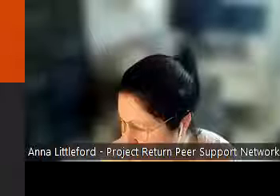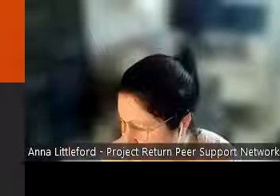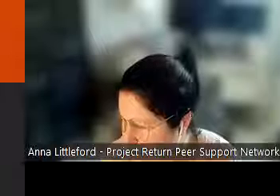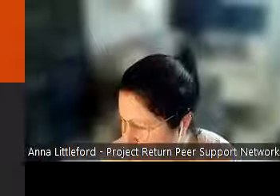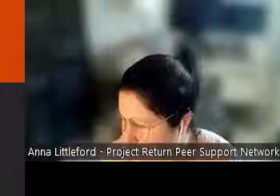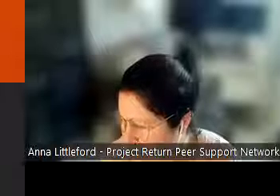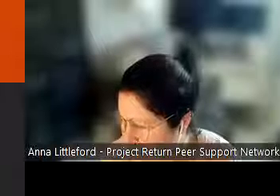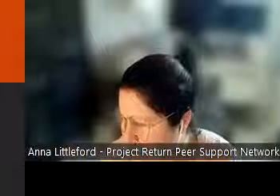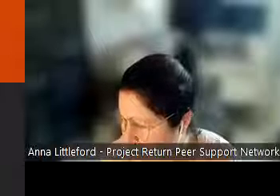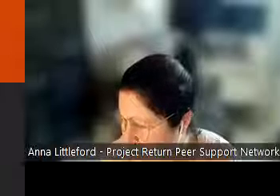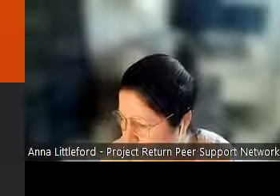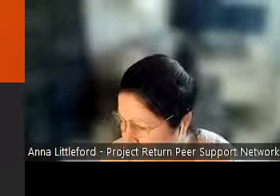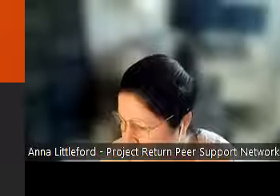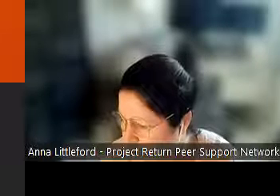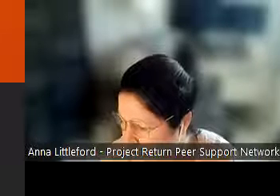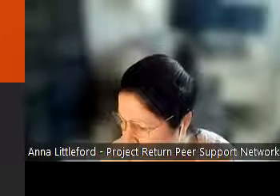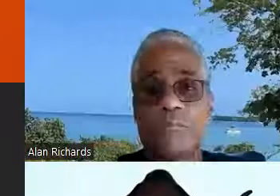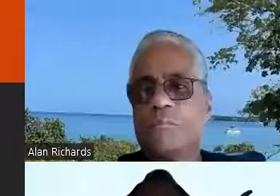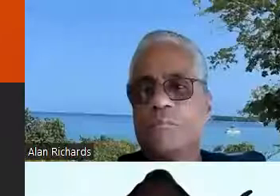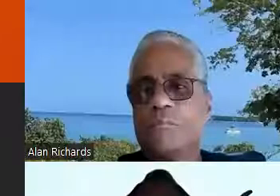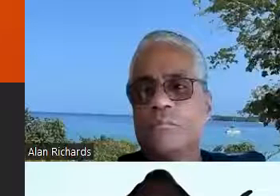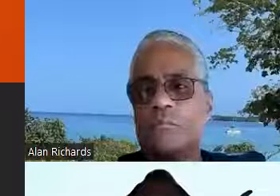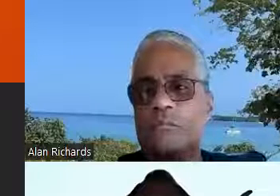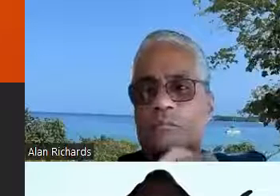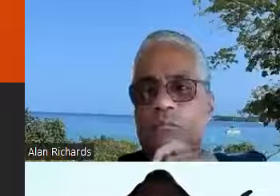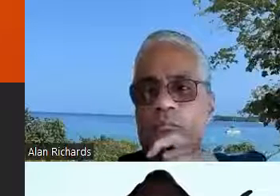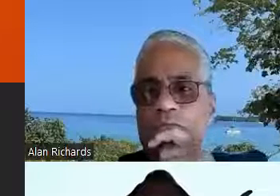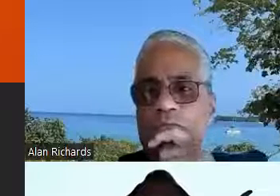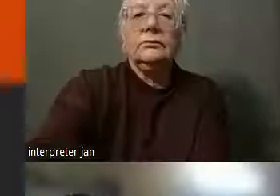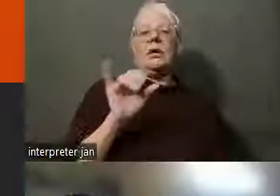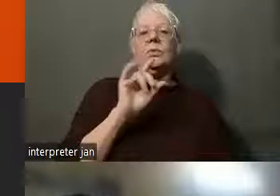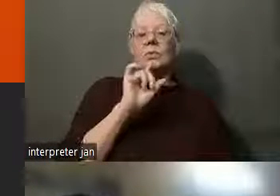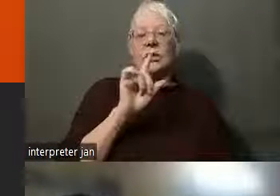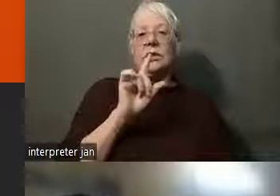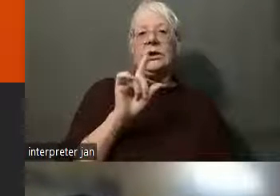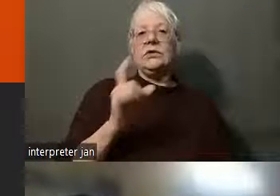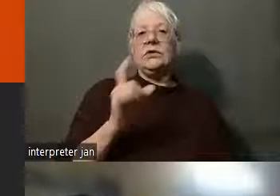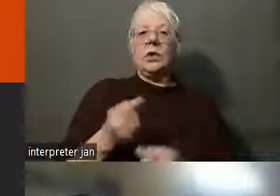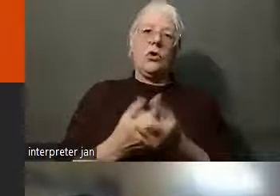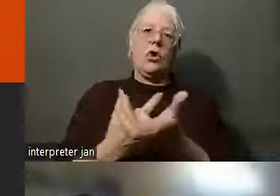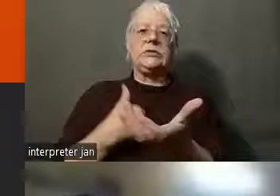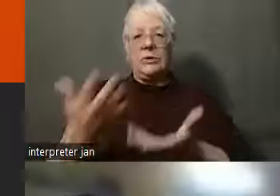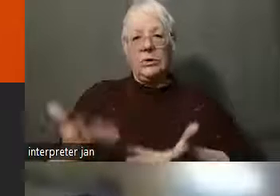even more support. So that's what brings my question to your attention.